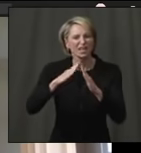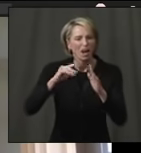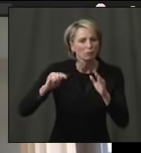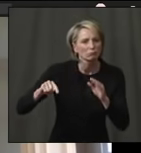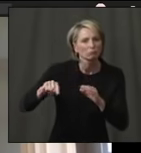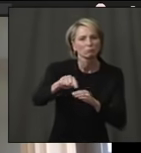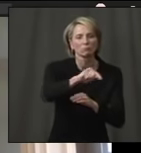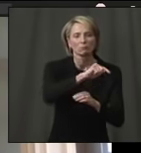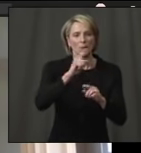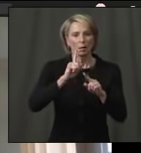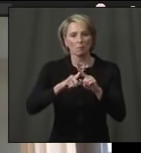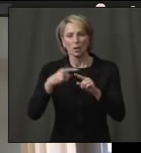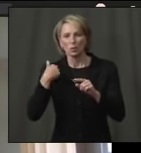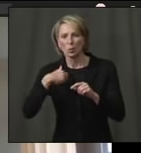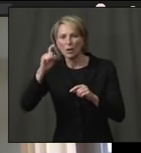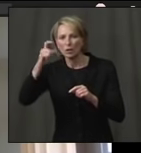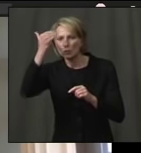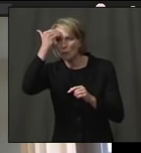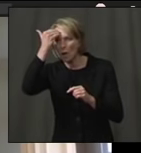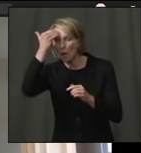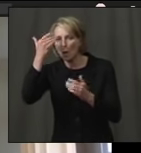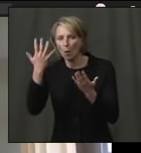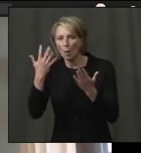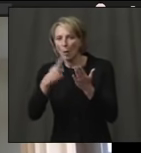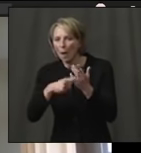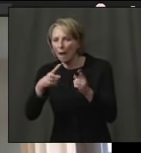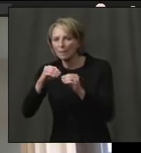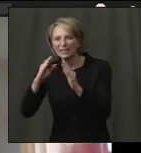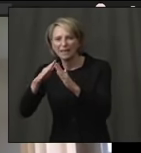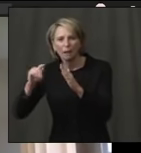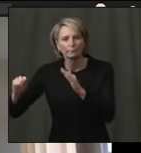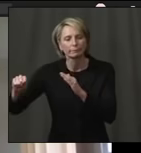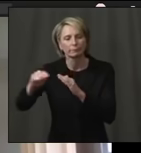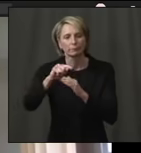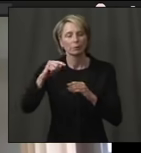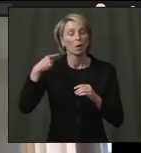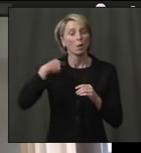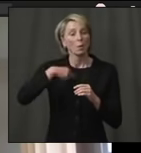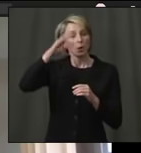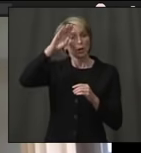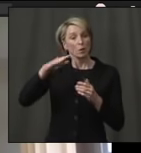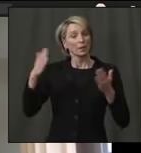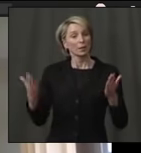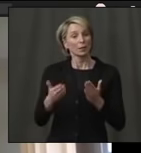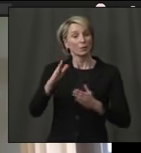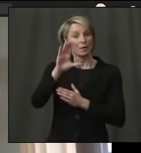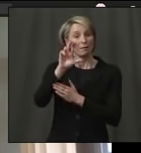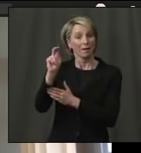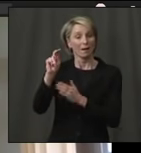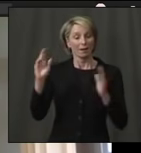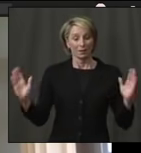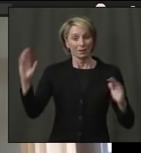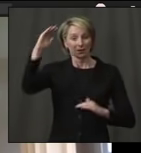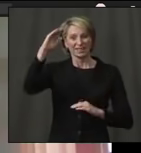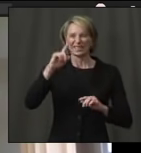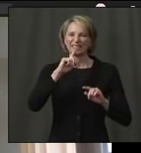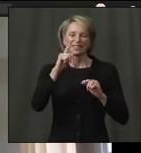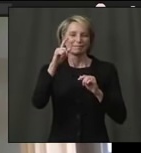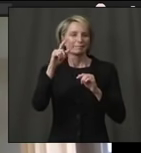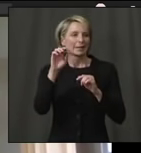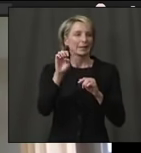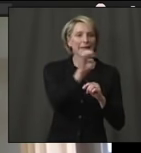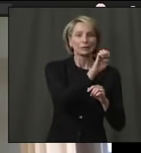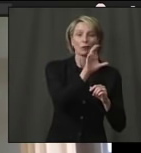local conditions are. Because what we know about our state is that each part of our beautiful state is different. Eastern Connecticut is different